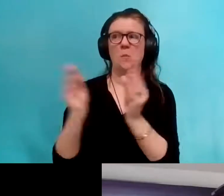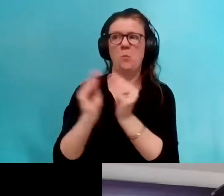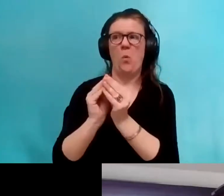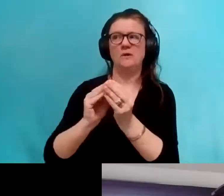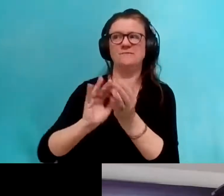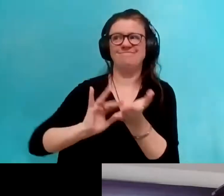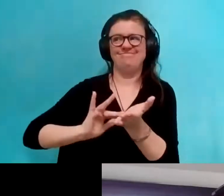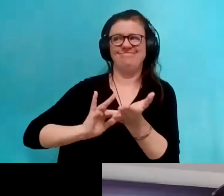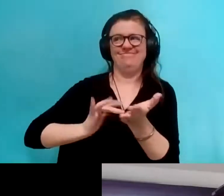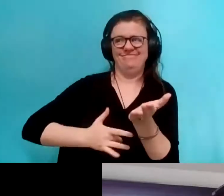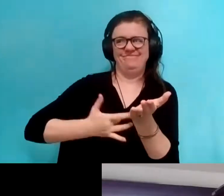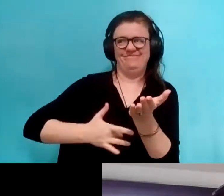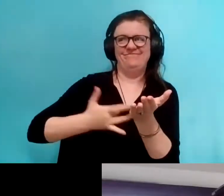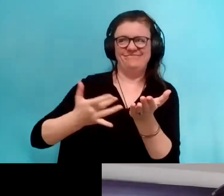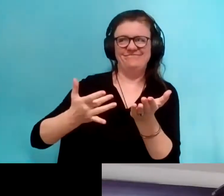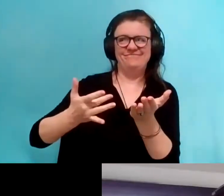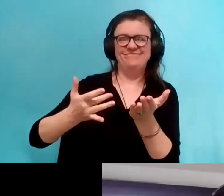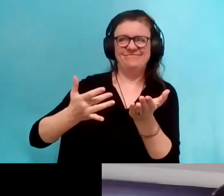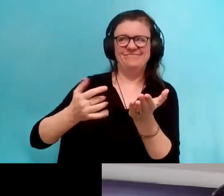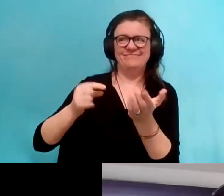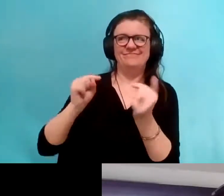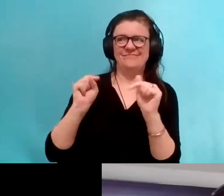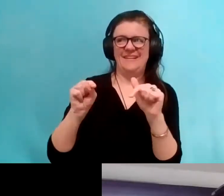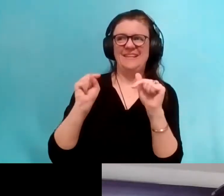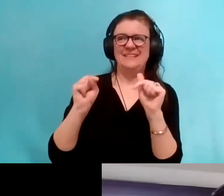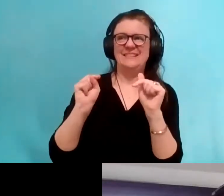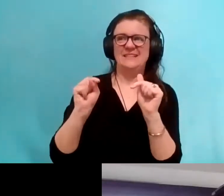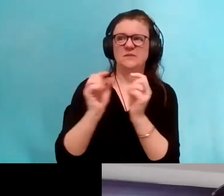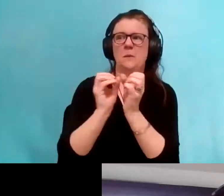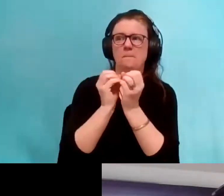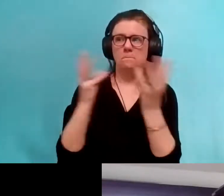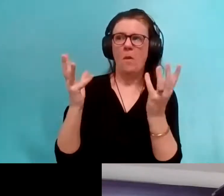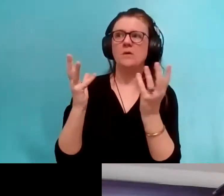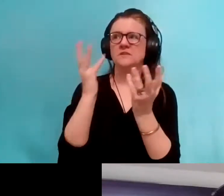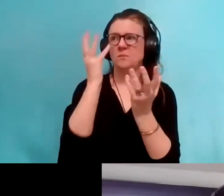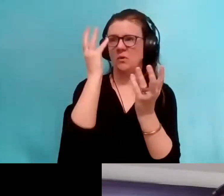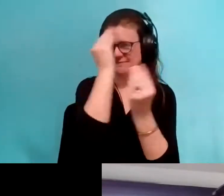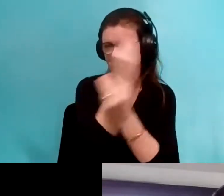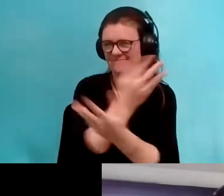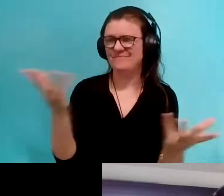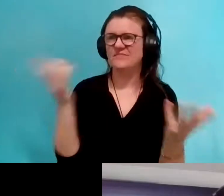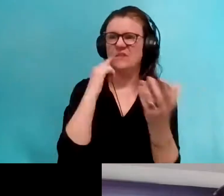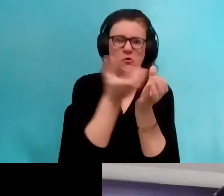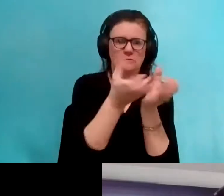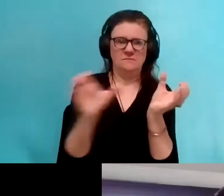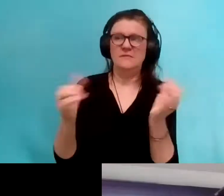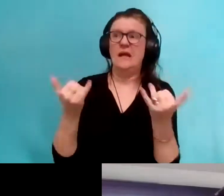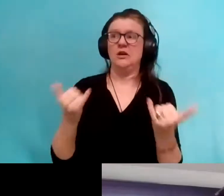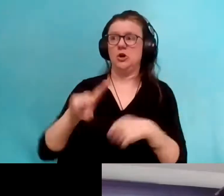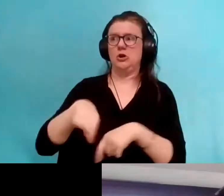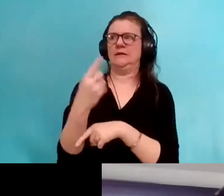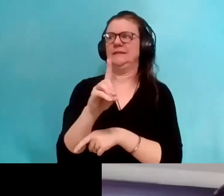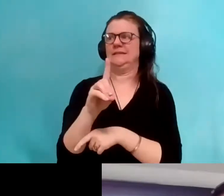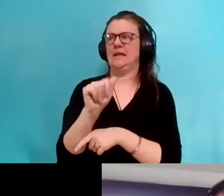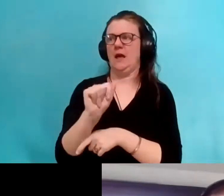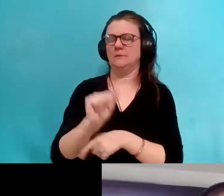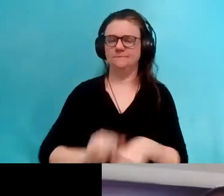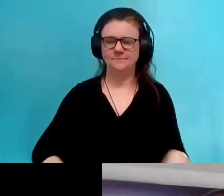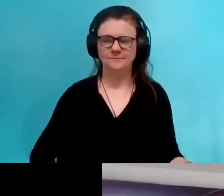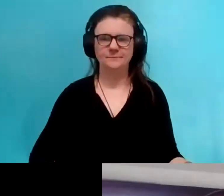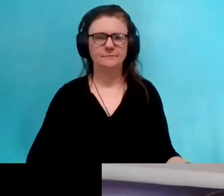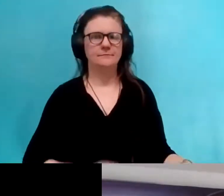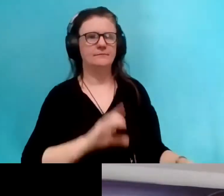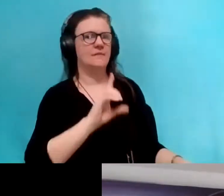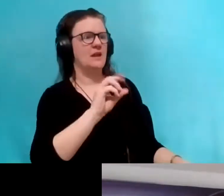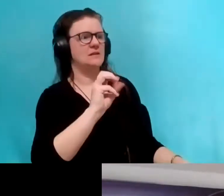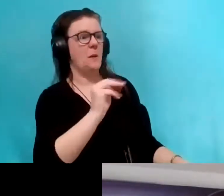we mean by these multiple levels of disaggregation using existing data. Very much look